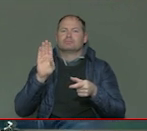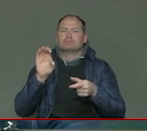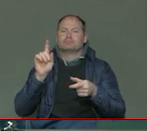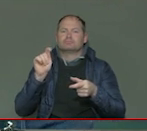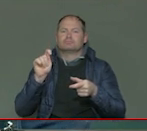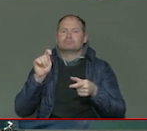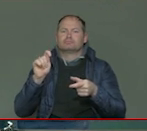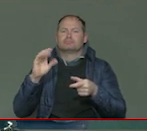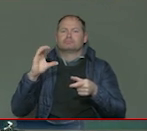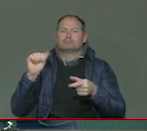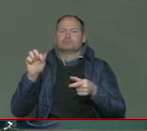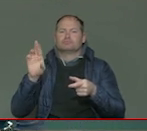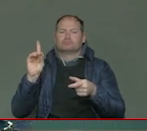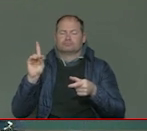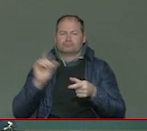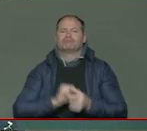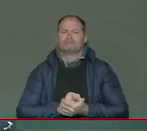right? Why not?